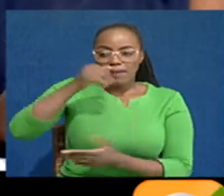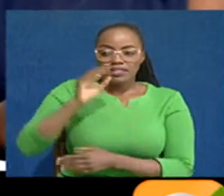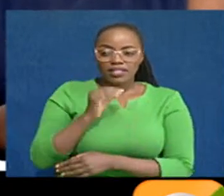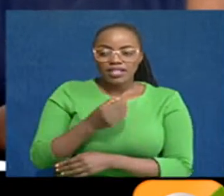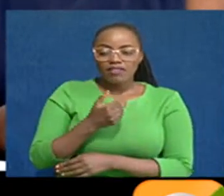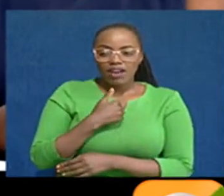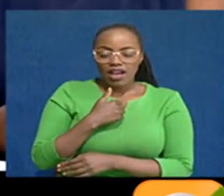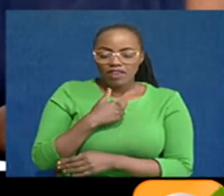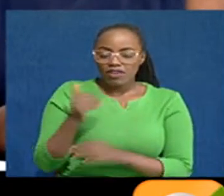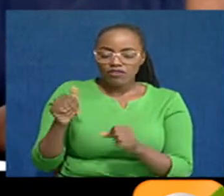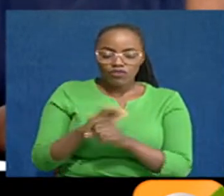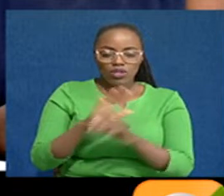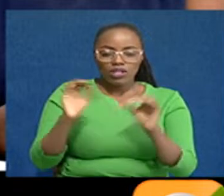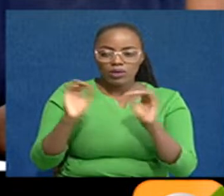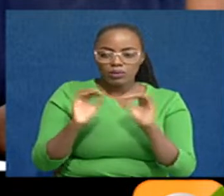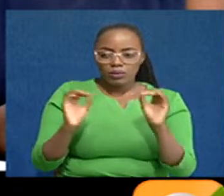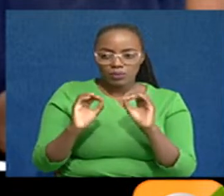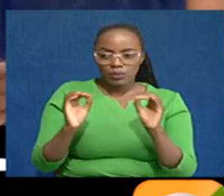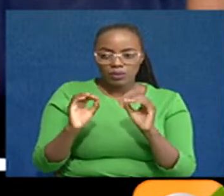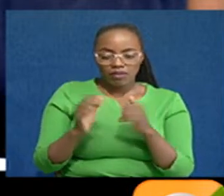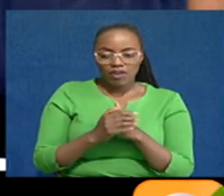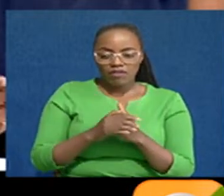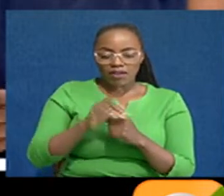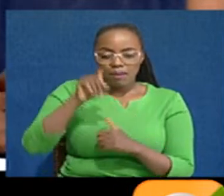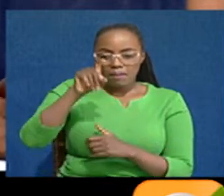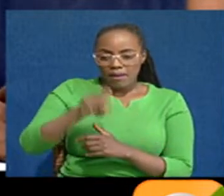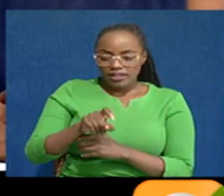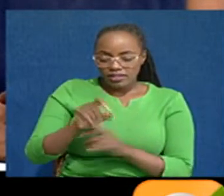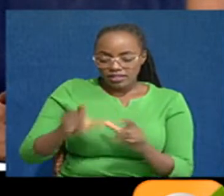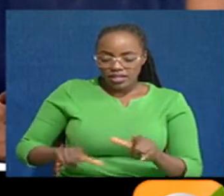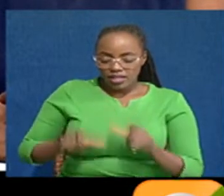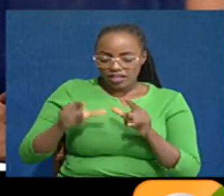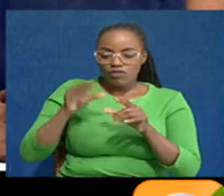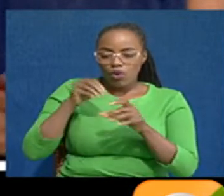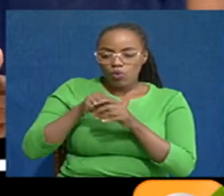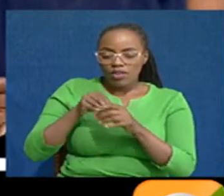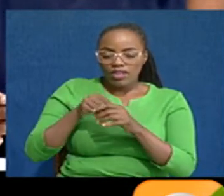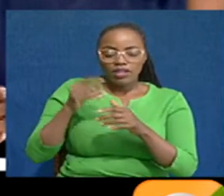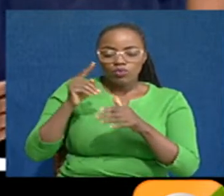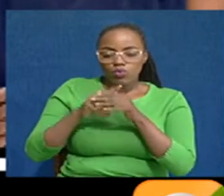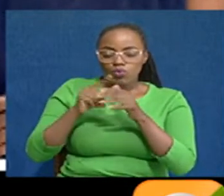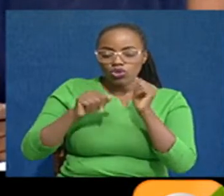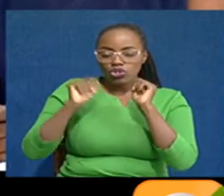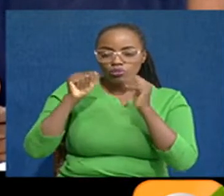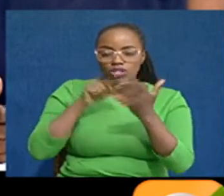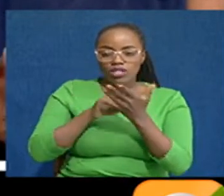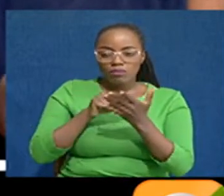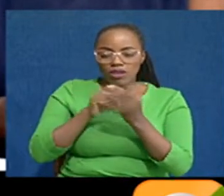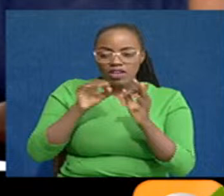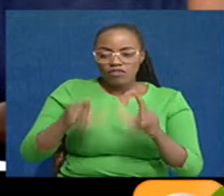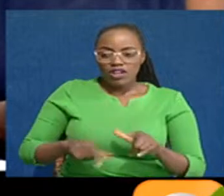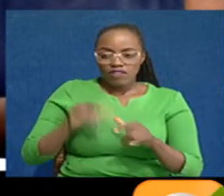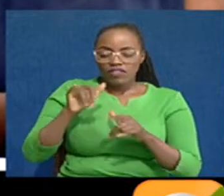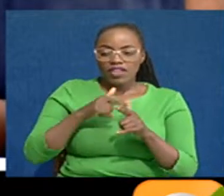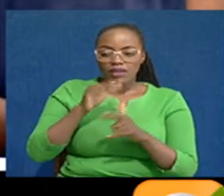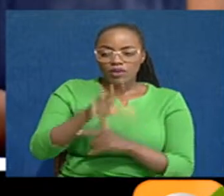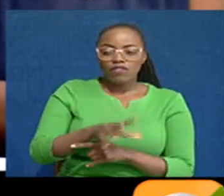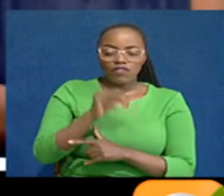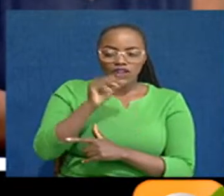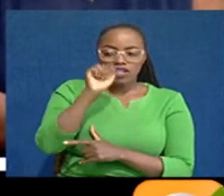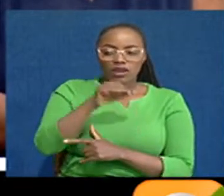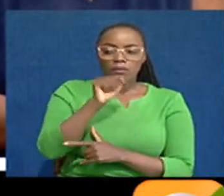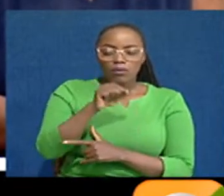4 trillion, right? We have to live within our means. And if we live within our means, then we find that we're able